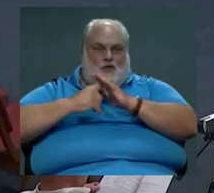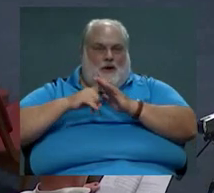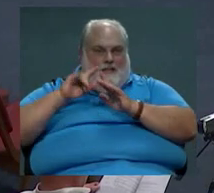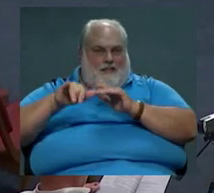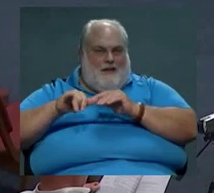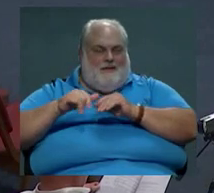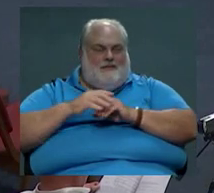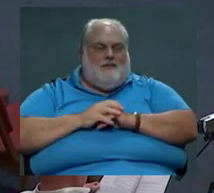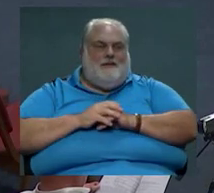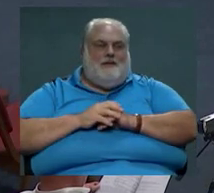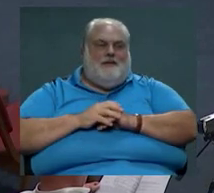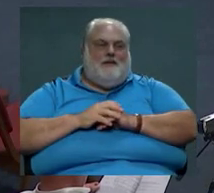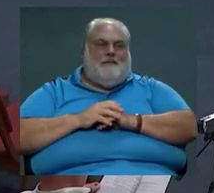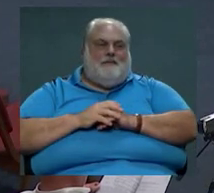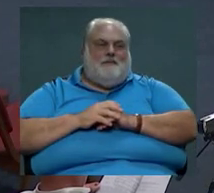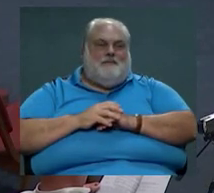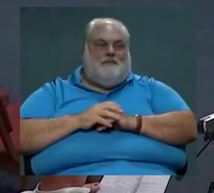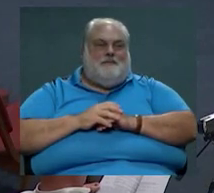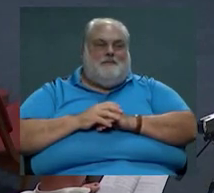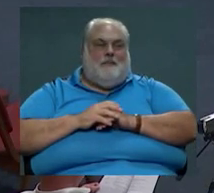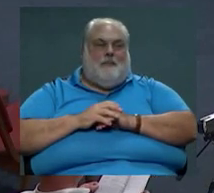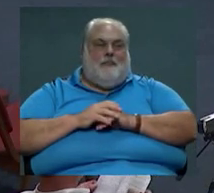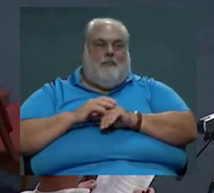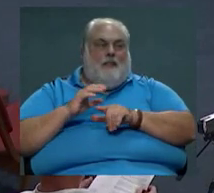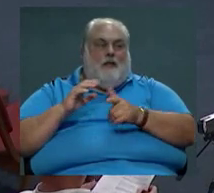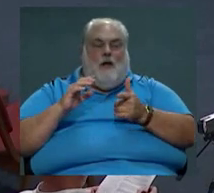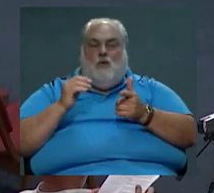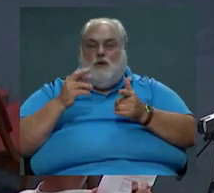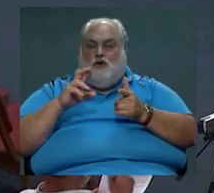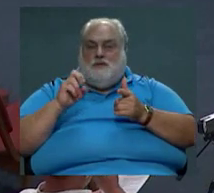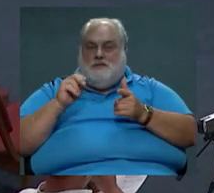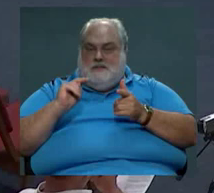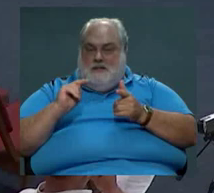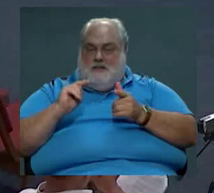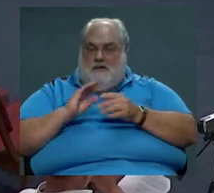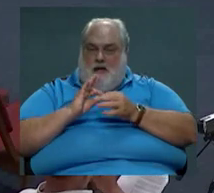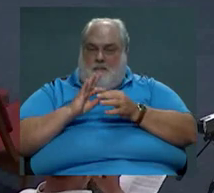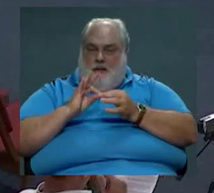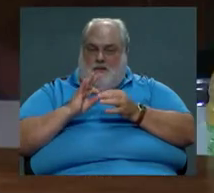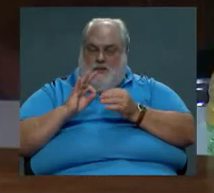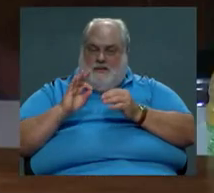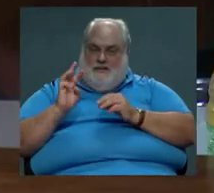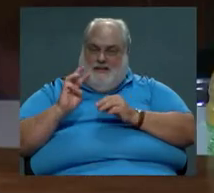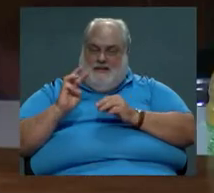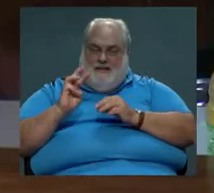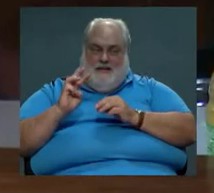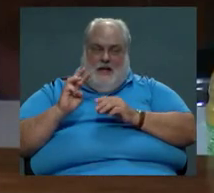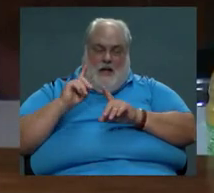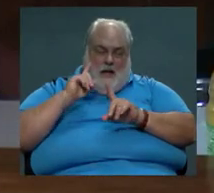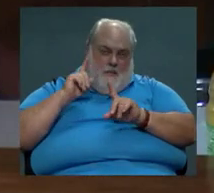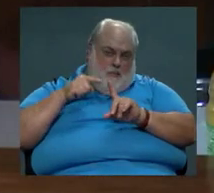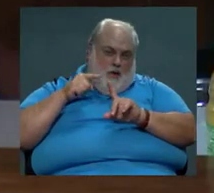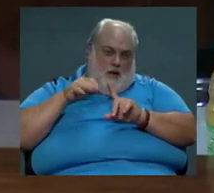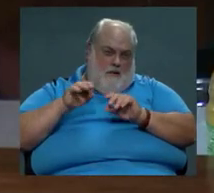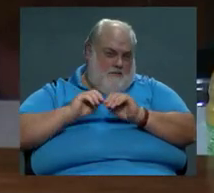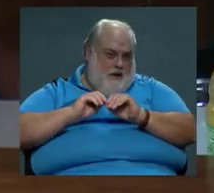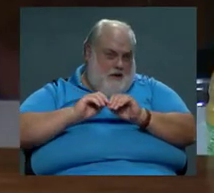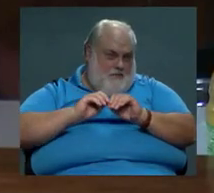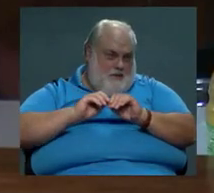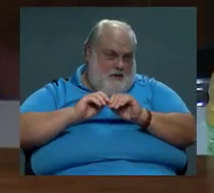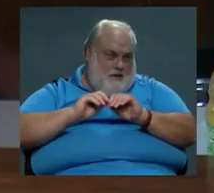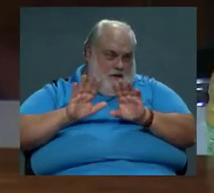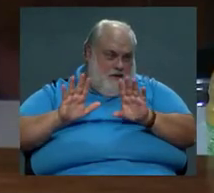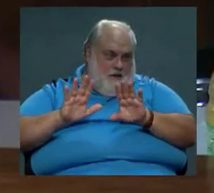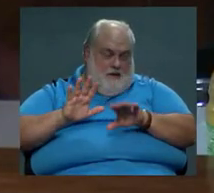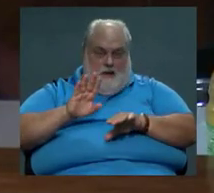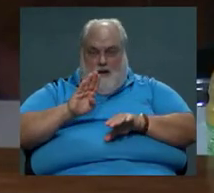you. Director Richardson, you wanted to comment on item 6 as well? Yes, sir. Thank you, Mayor. Bruce, point of clarification. The